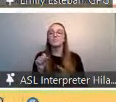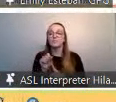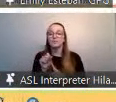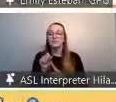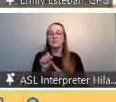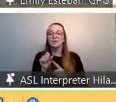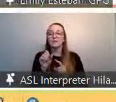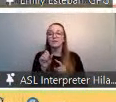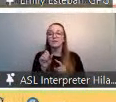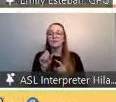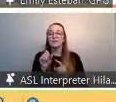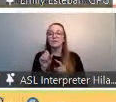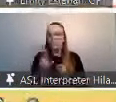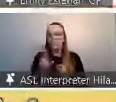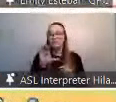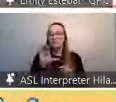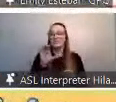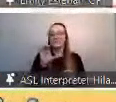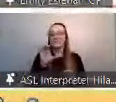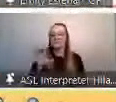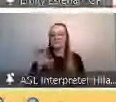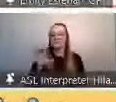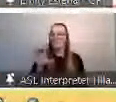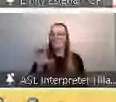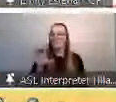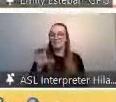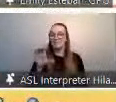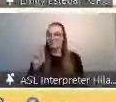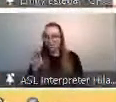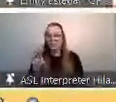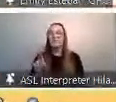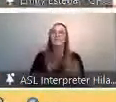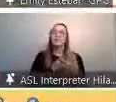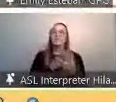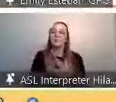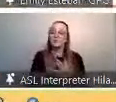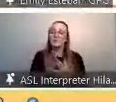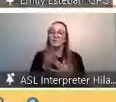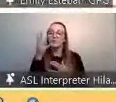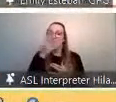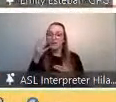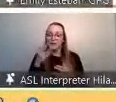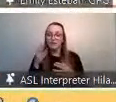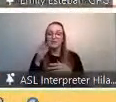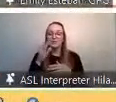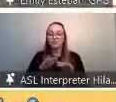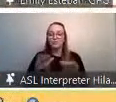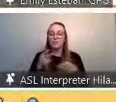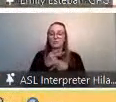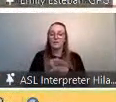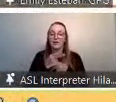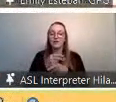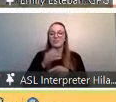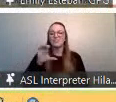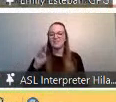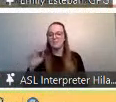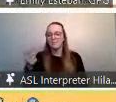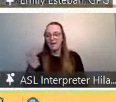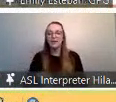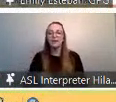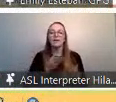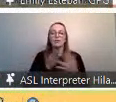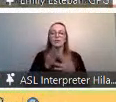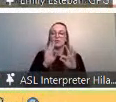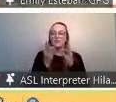Contract, or CCTR, through the Migrant Child Care Contract, or CMIG, and through the Family Childcare Home Education